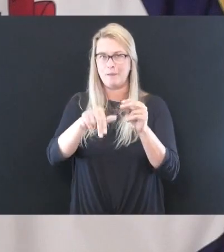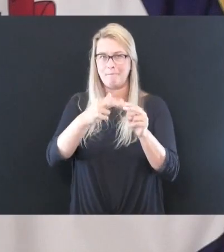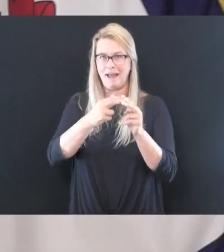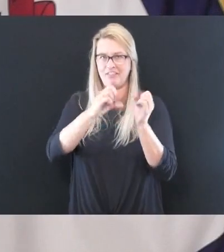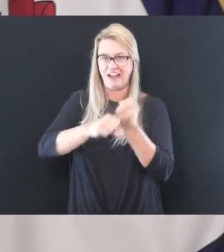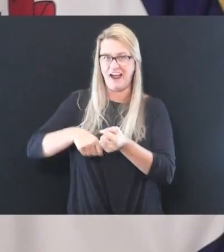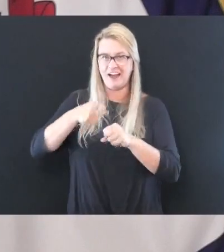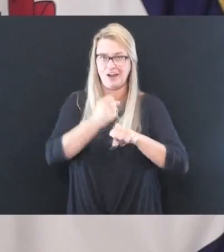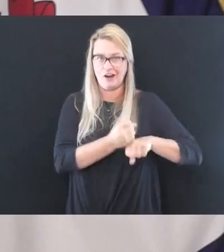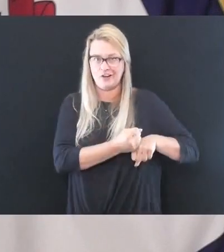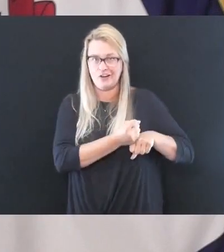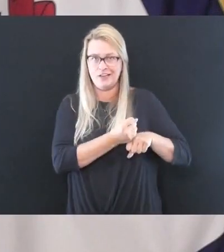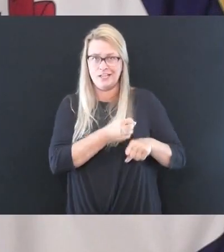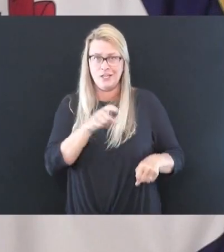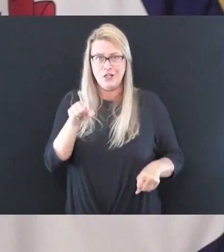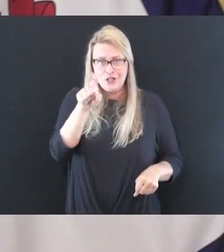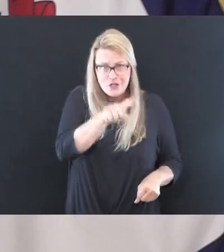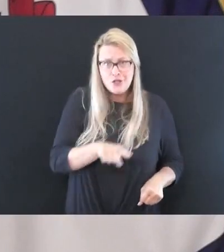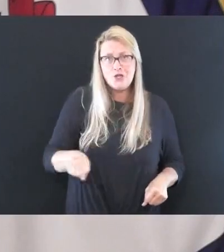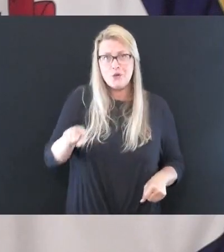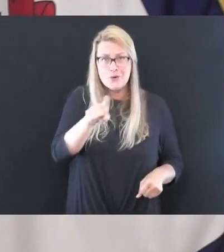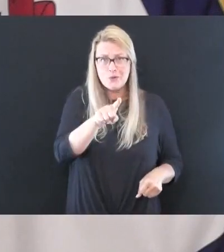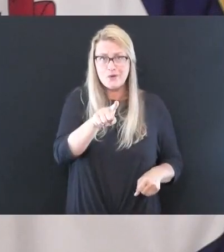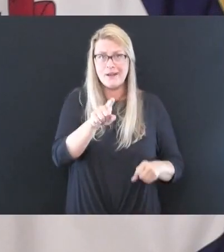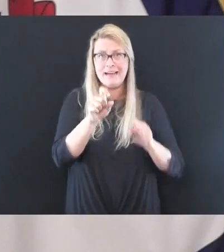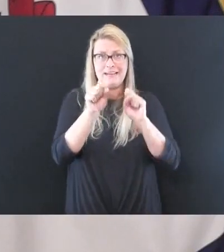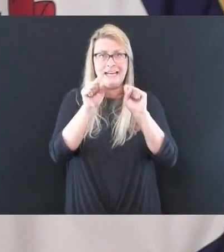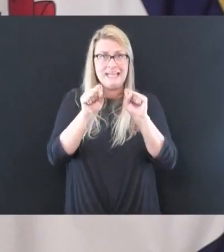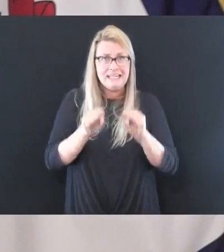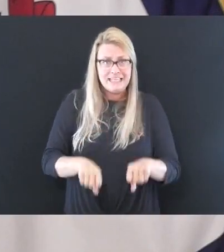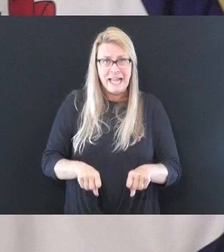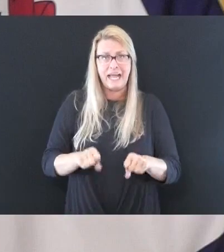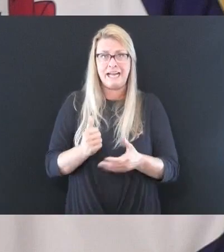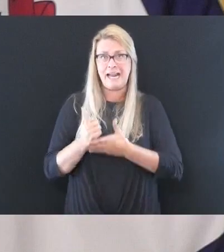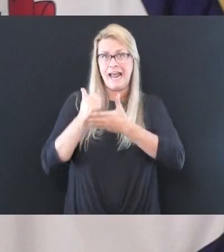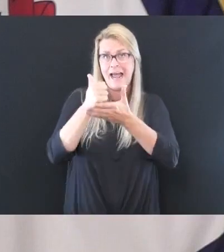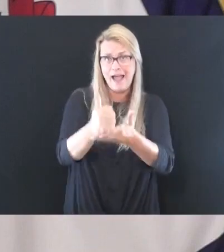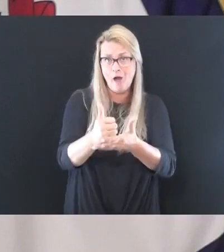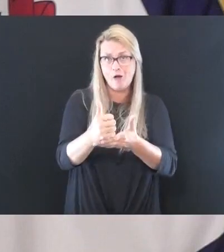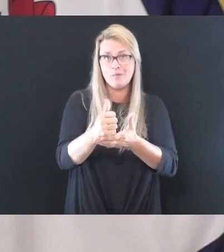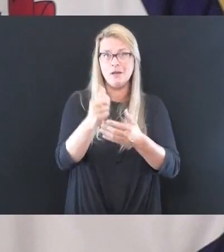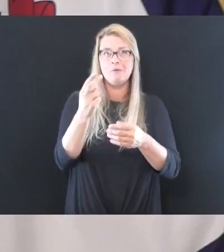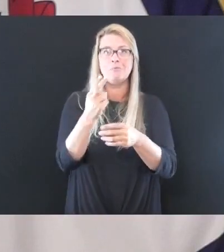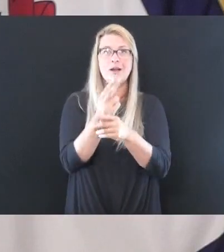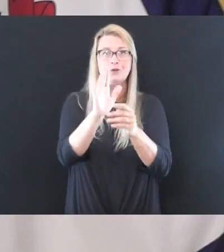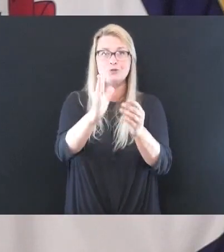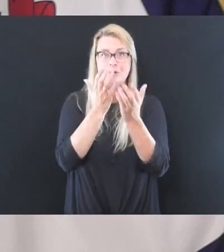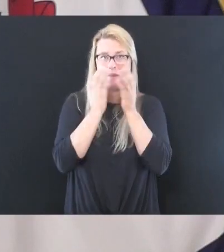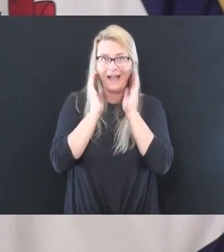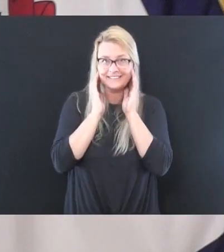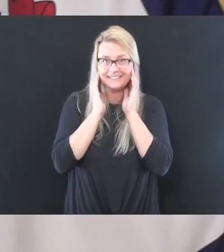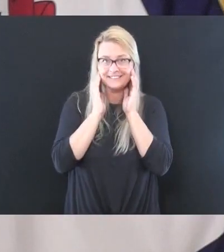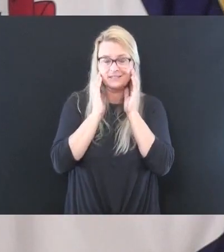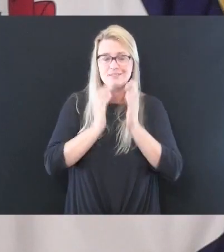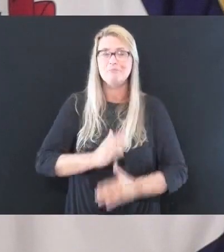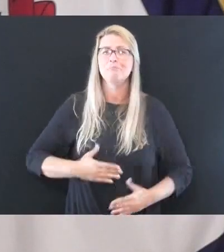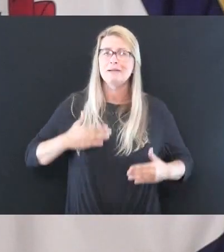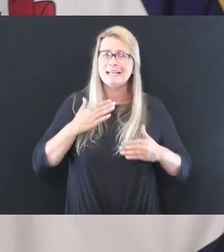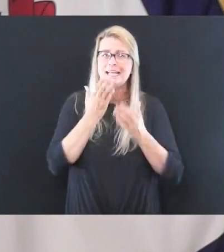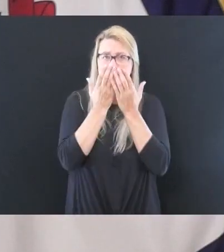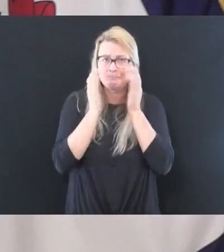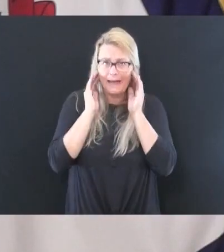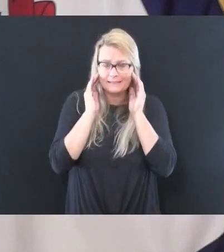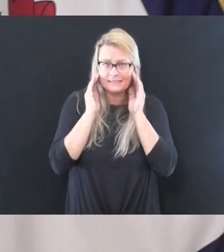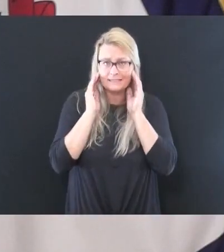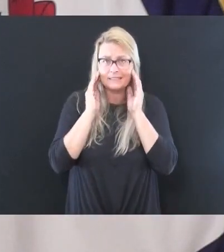You in your own way have the opportunity to run to the fire by wearing your mask, so please do that. Please go